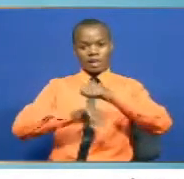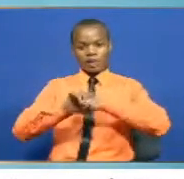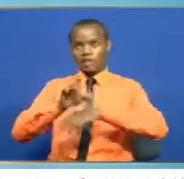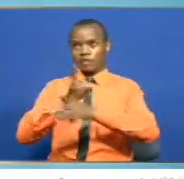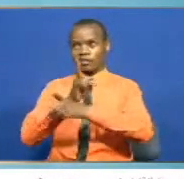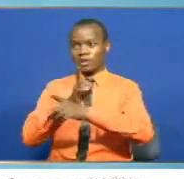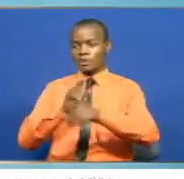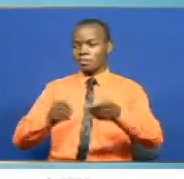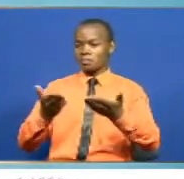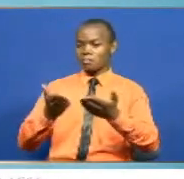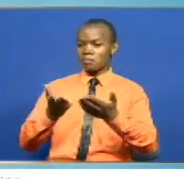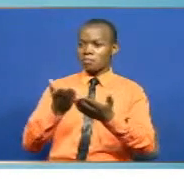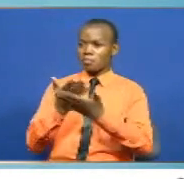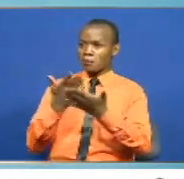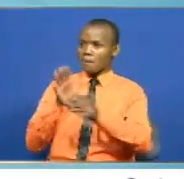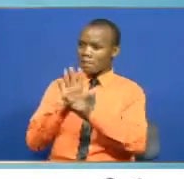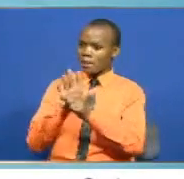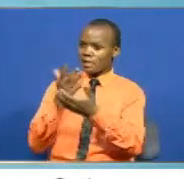doing that, So